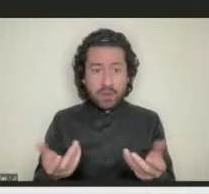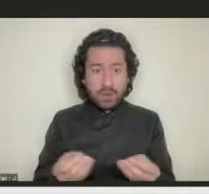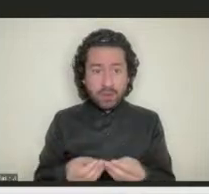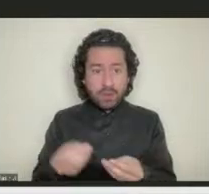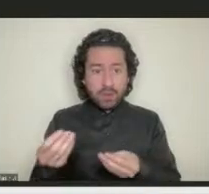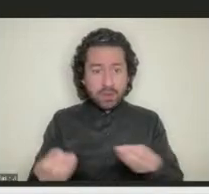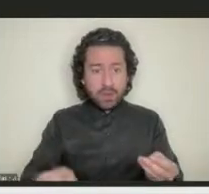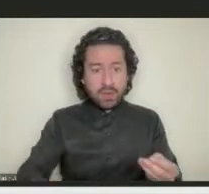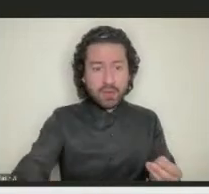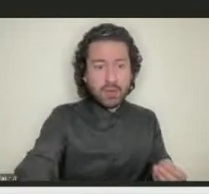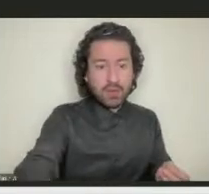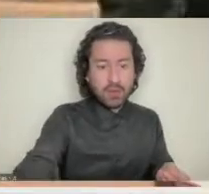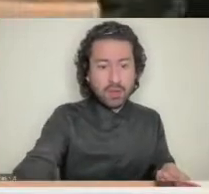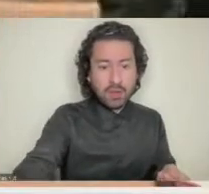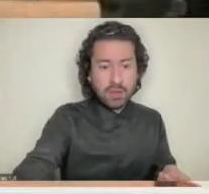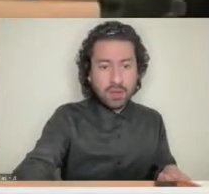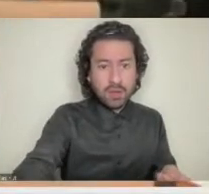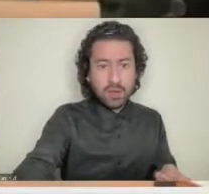extensions.